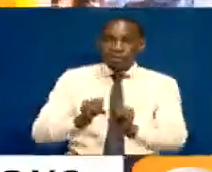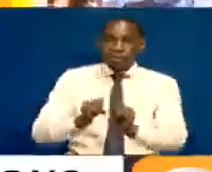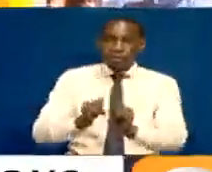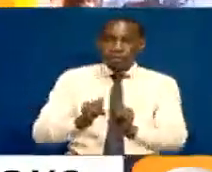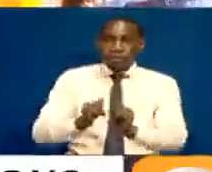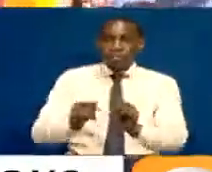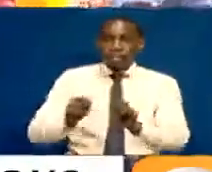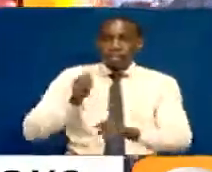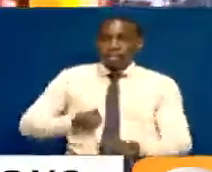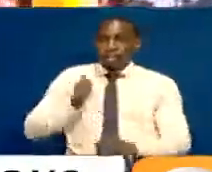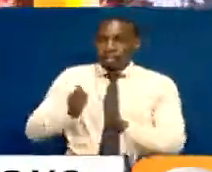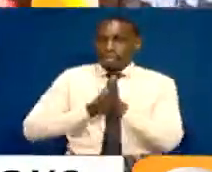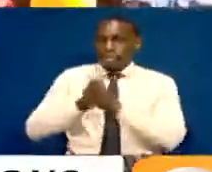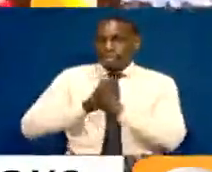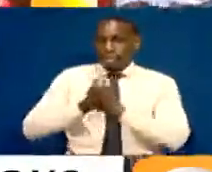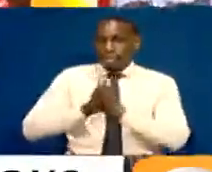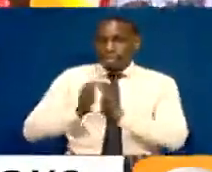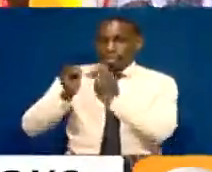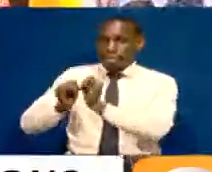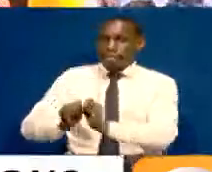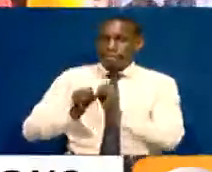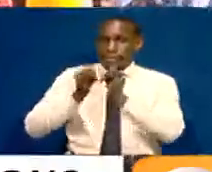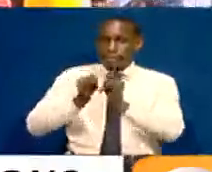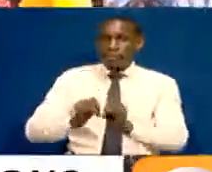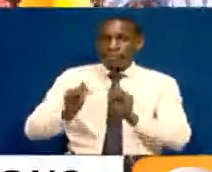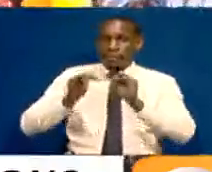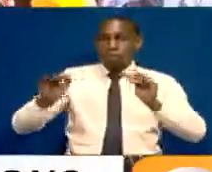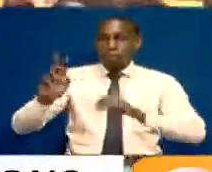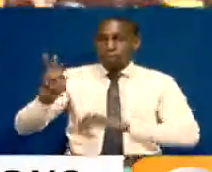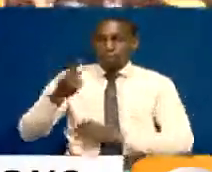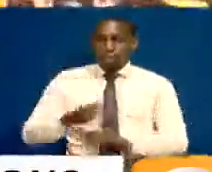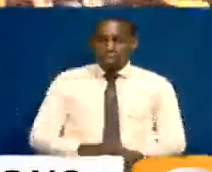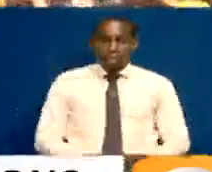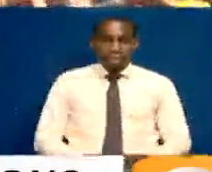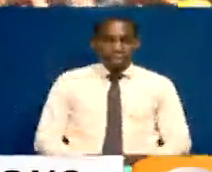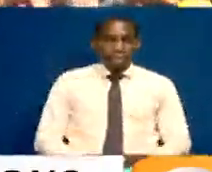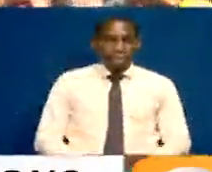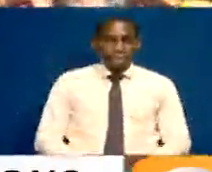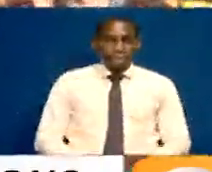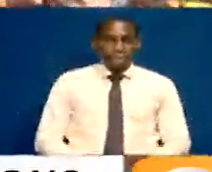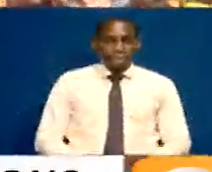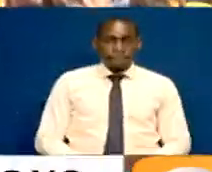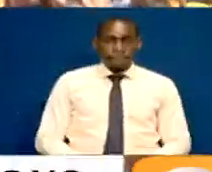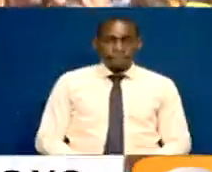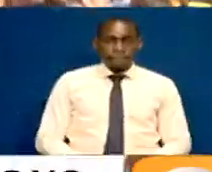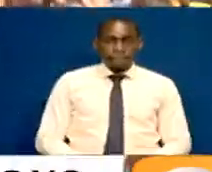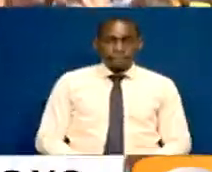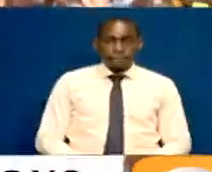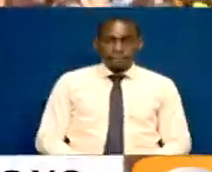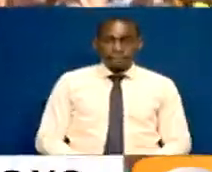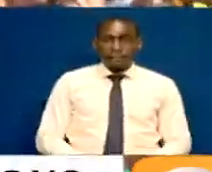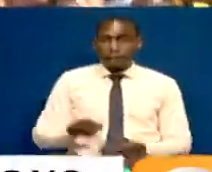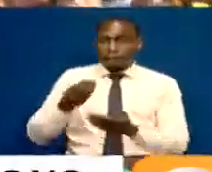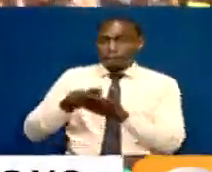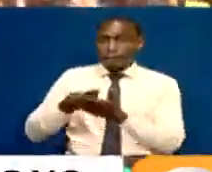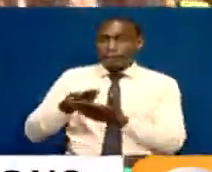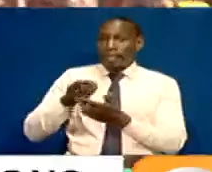selfish interests of individuals in the Republic of Kenya. Pesa ya wa Kenya lazima mutarudisha.